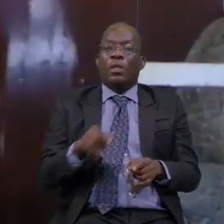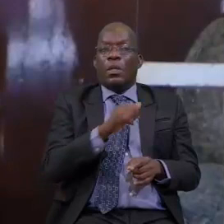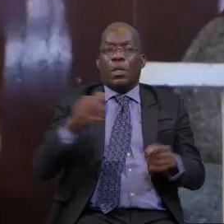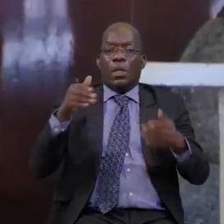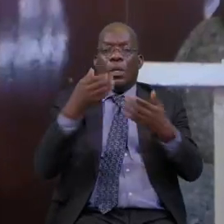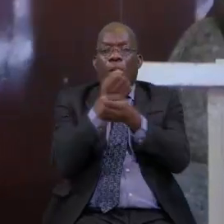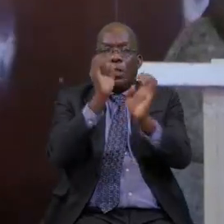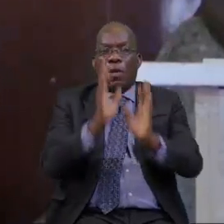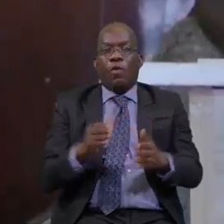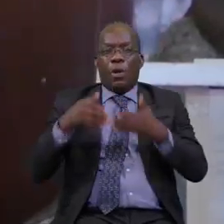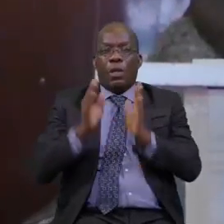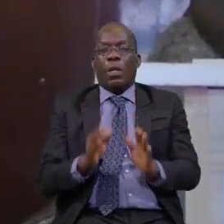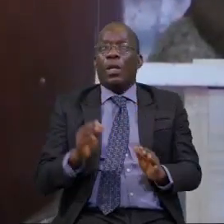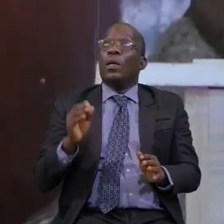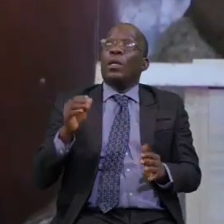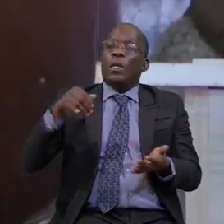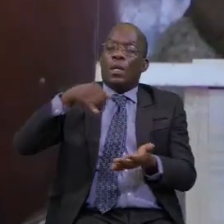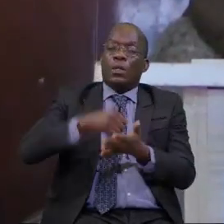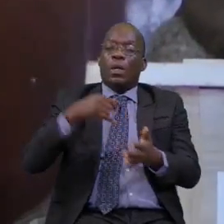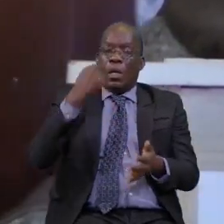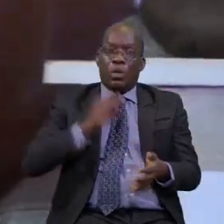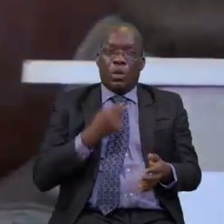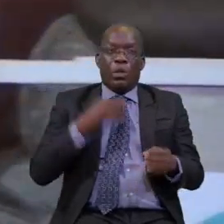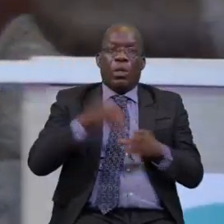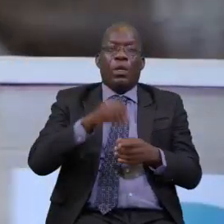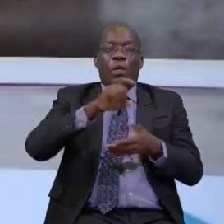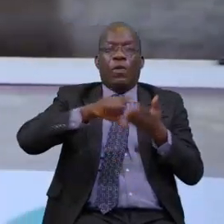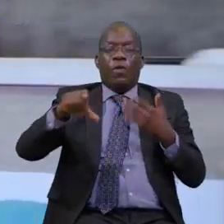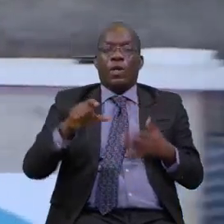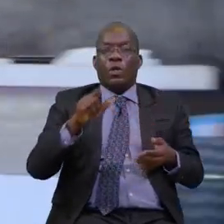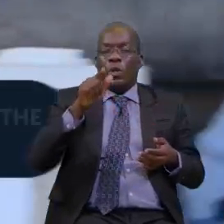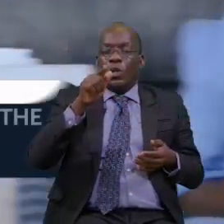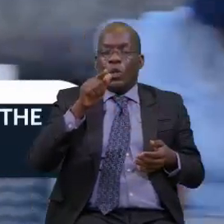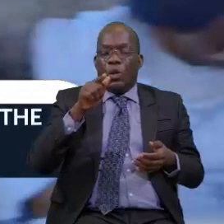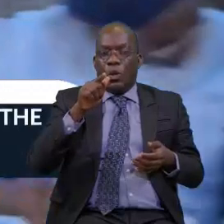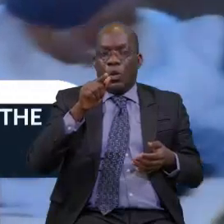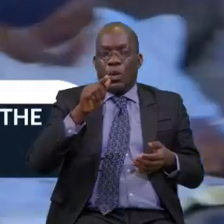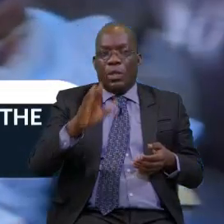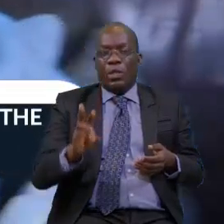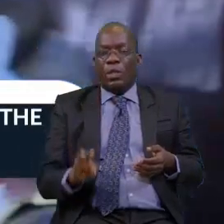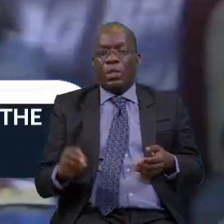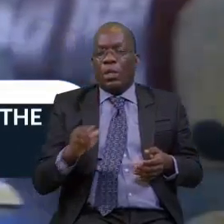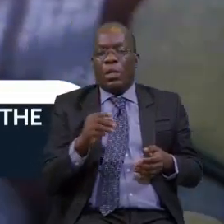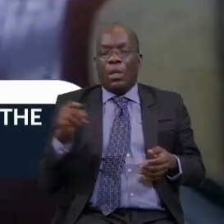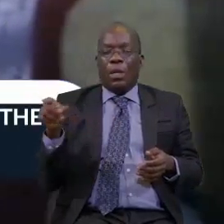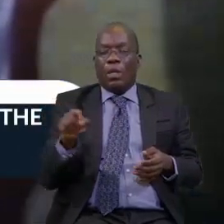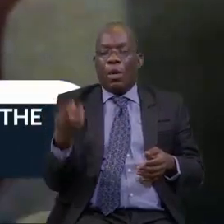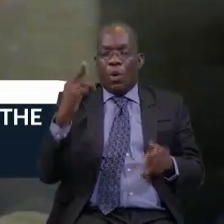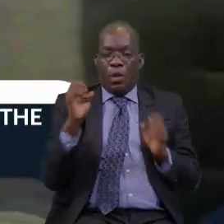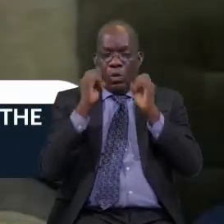It tells us in verse 26, it says, and they were astonished, and they